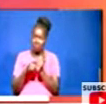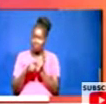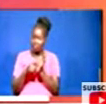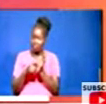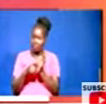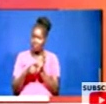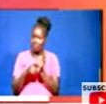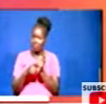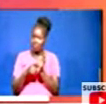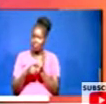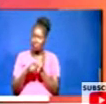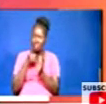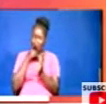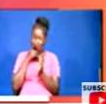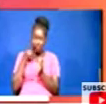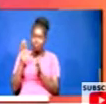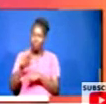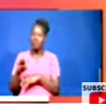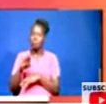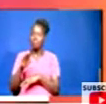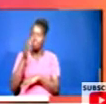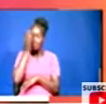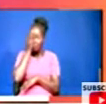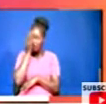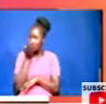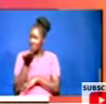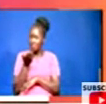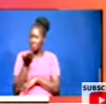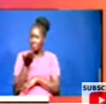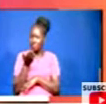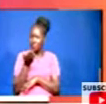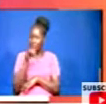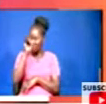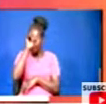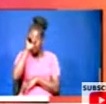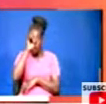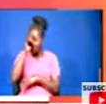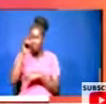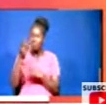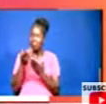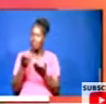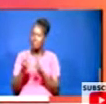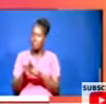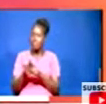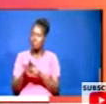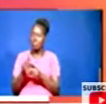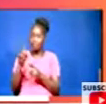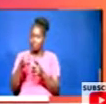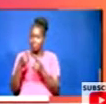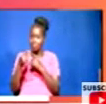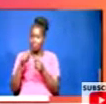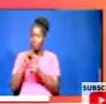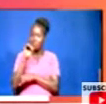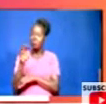In a very arid area. You go to Israel, I mean, they produce. Go to Egypt, they produce. So we need to address agriculture through irrigation. And I